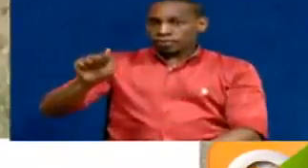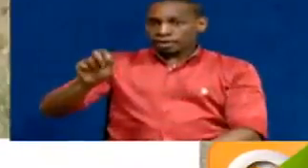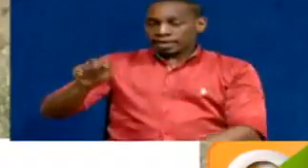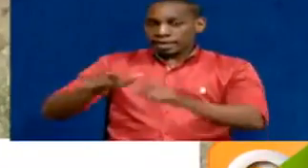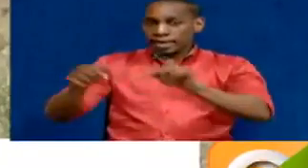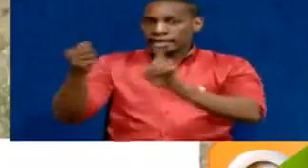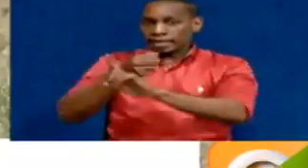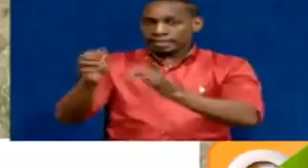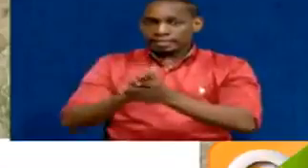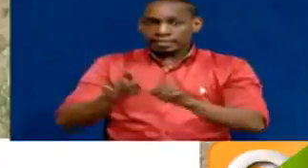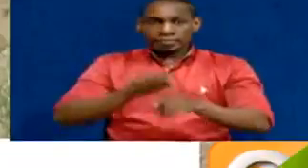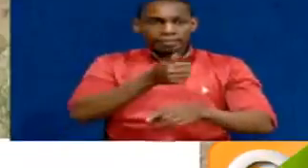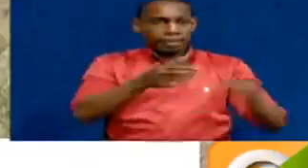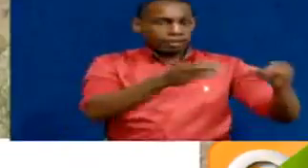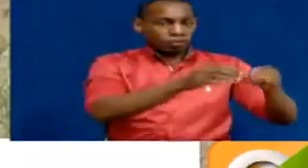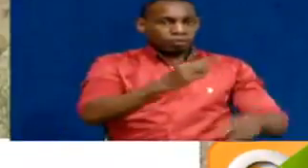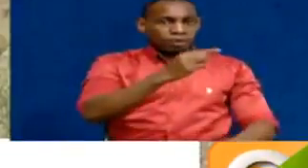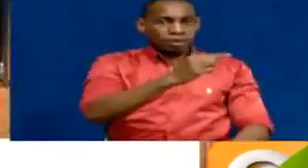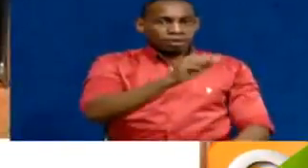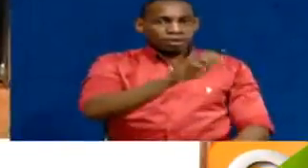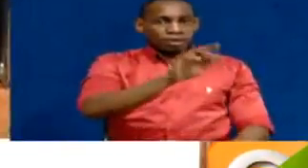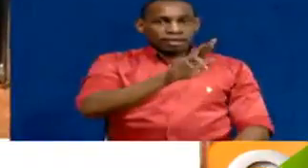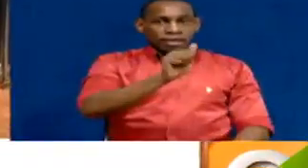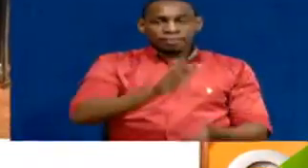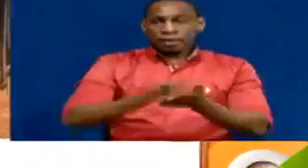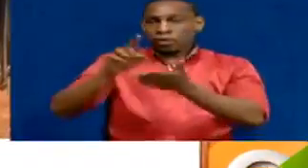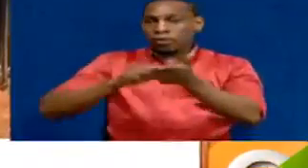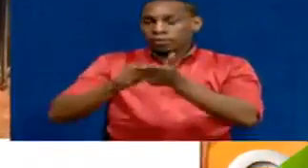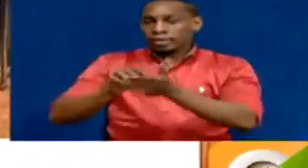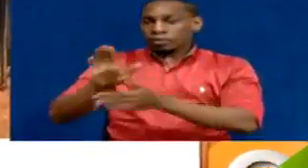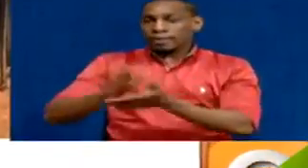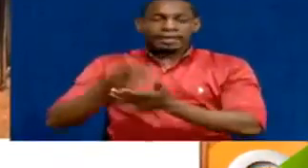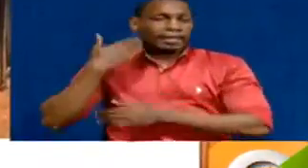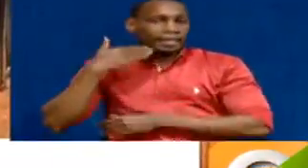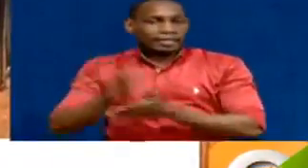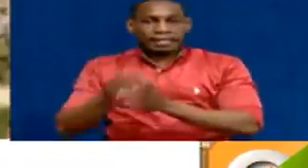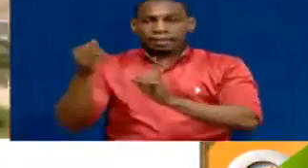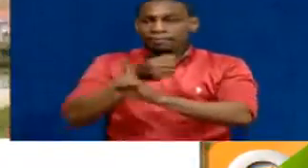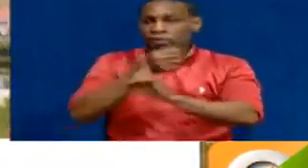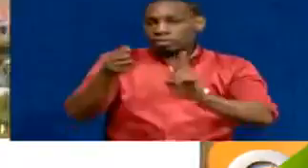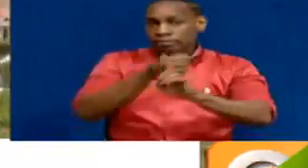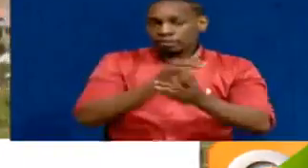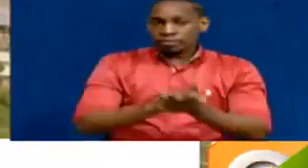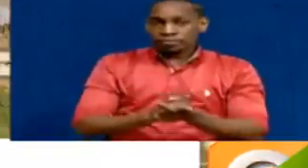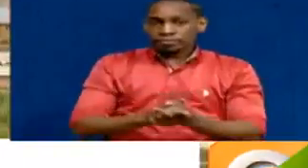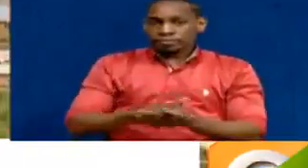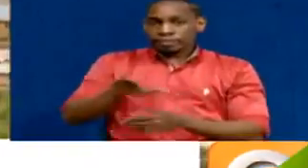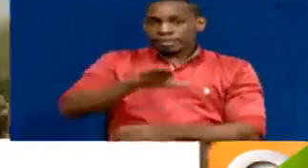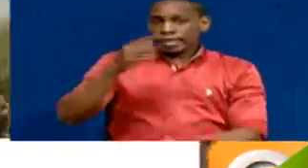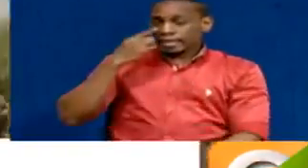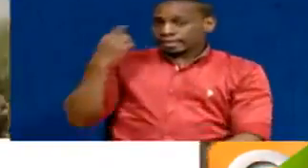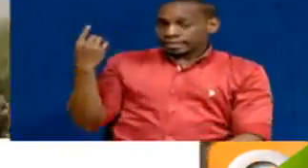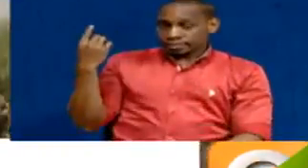attack. The Gabras too are accusing their neighbors of hatred, causing mayhem. This is Adi Huka